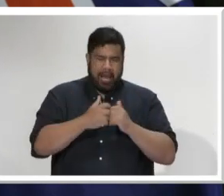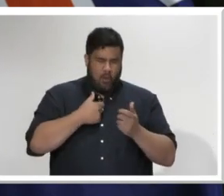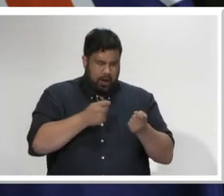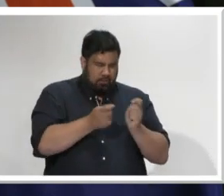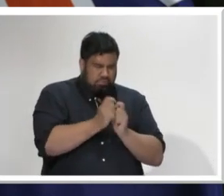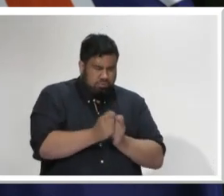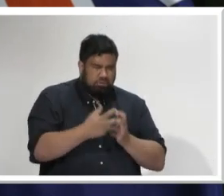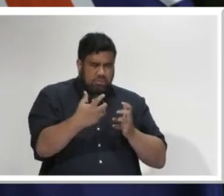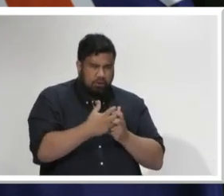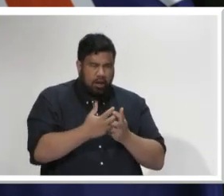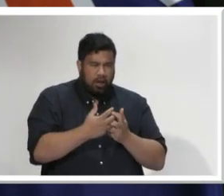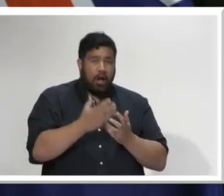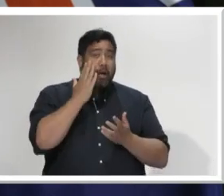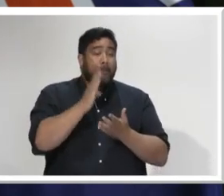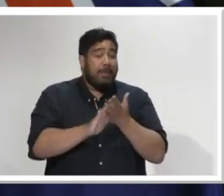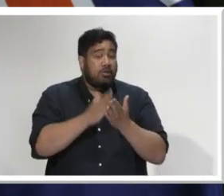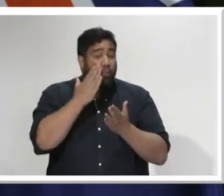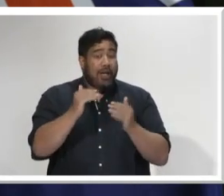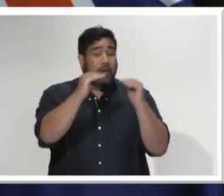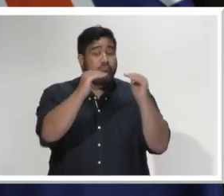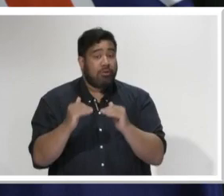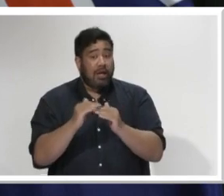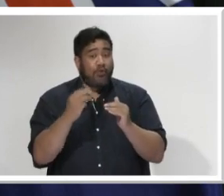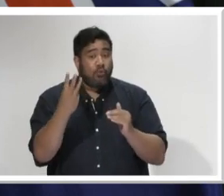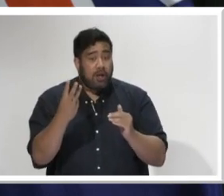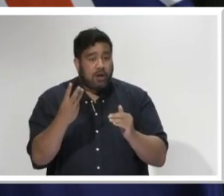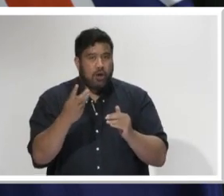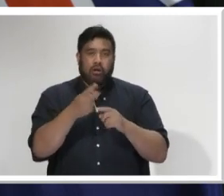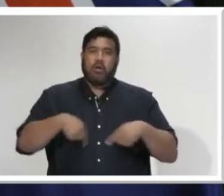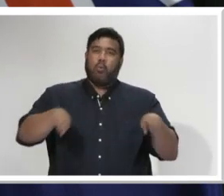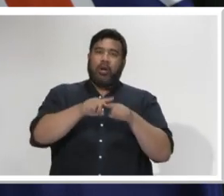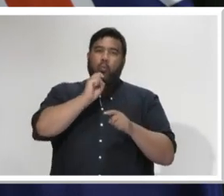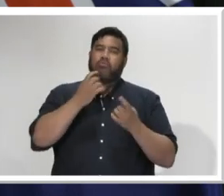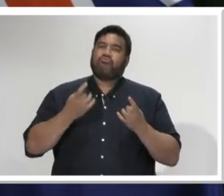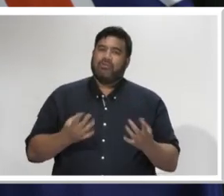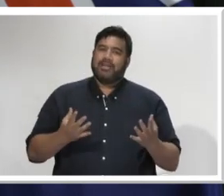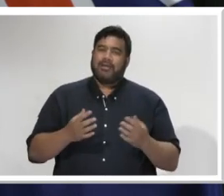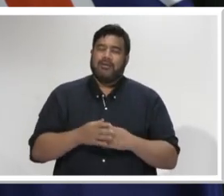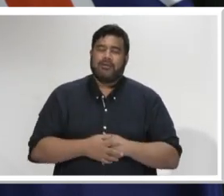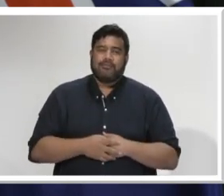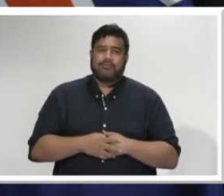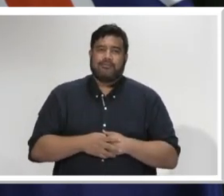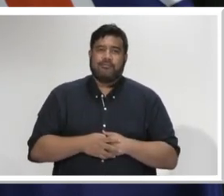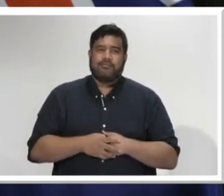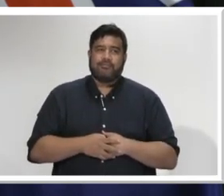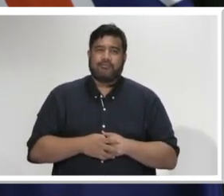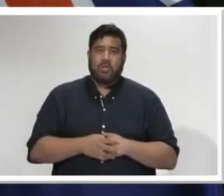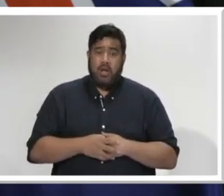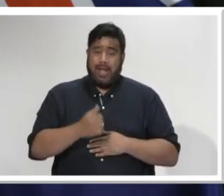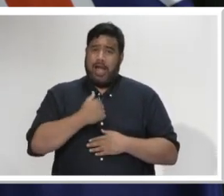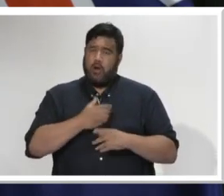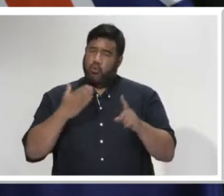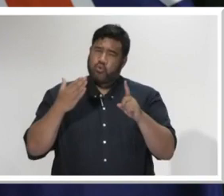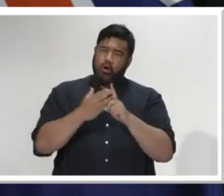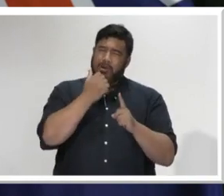move. Secondly, we will step down to level 3 in a way that is consistent with our goal to eliminate